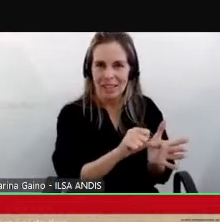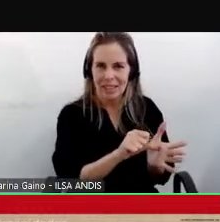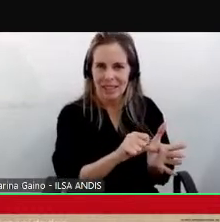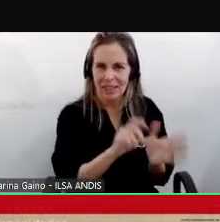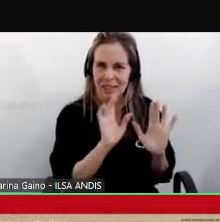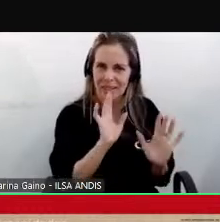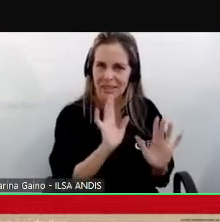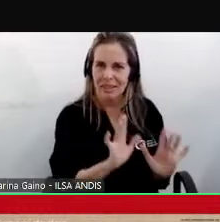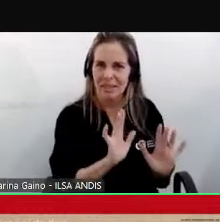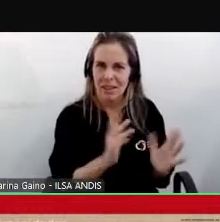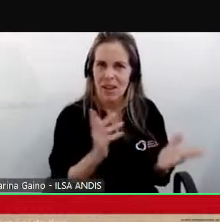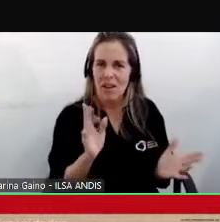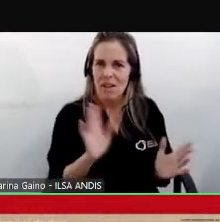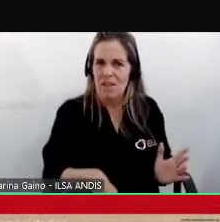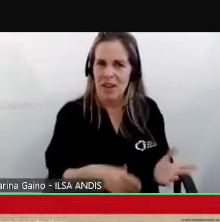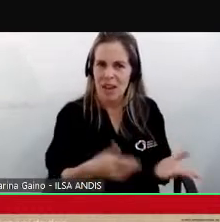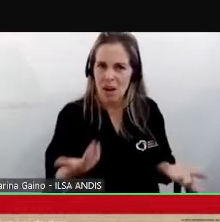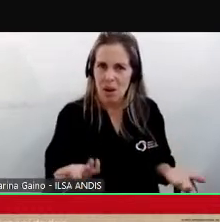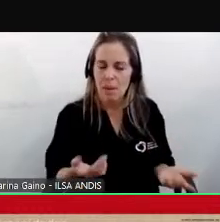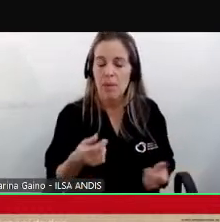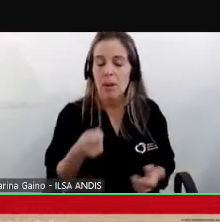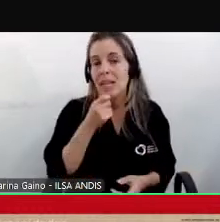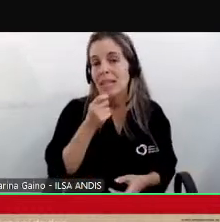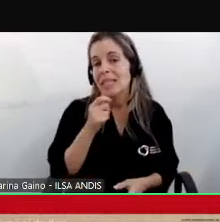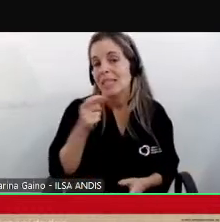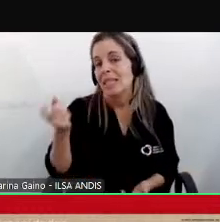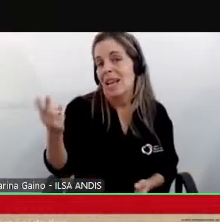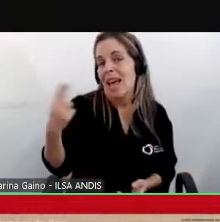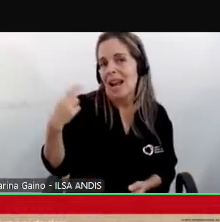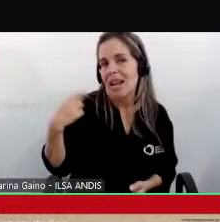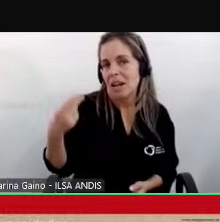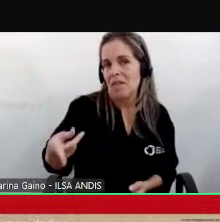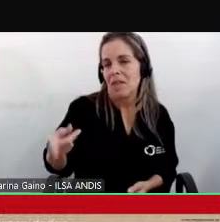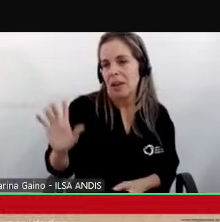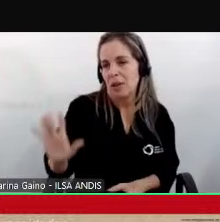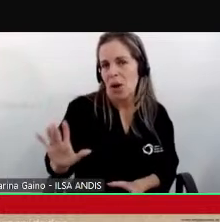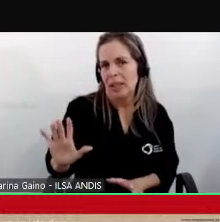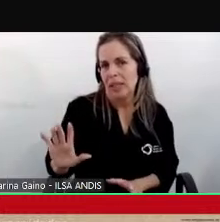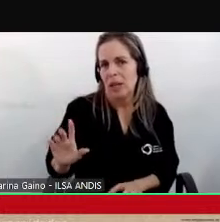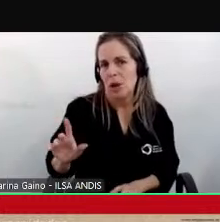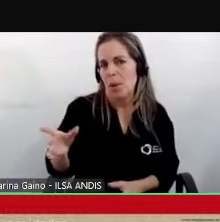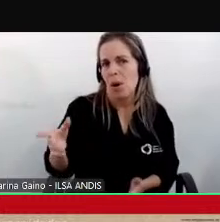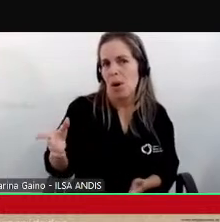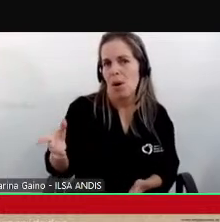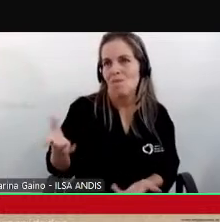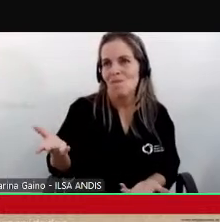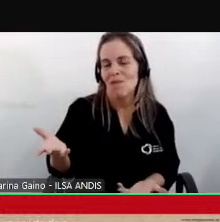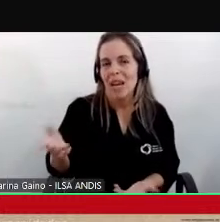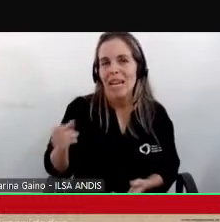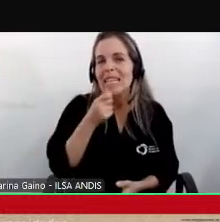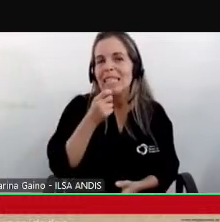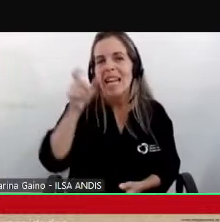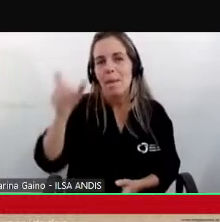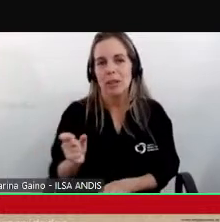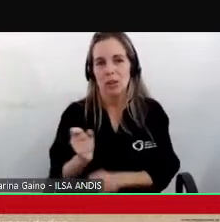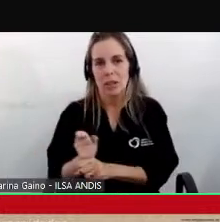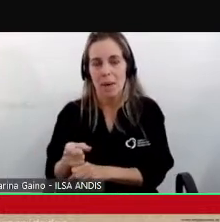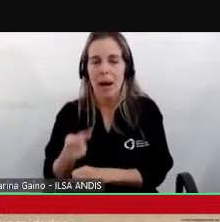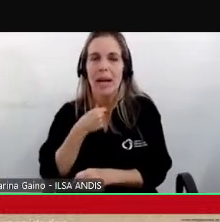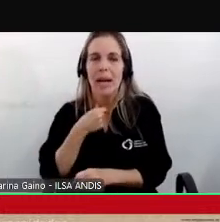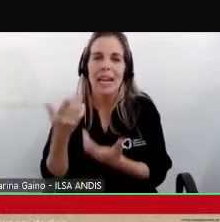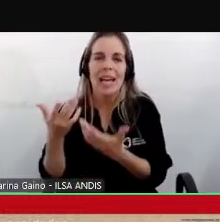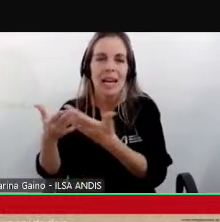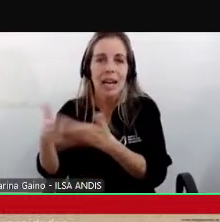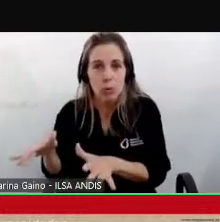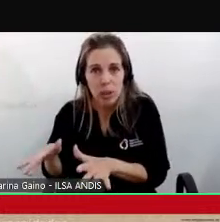if employer is abusing them, if they leave that employer or try to switch to another job, they are automatically subject to deportation.